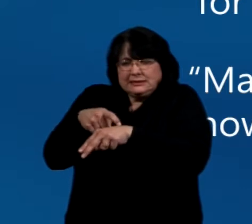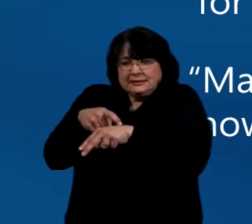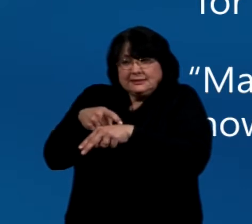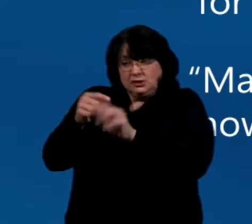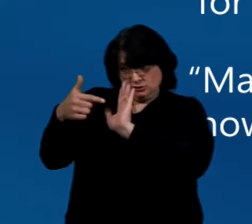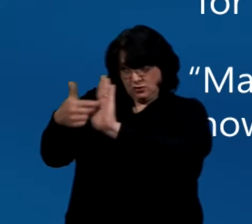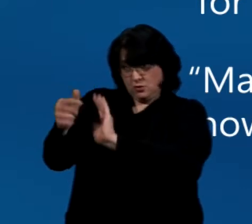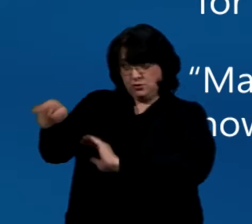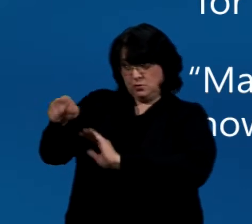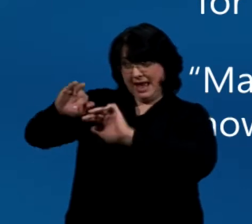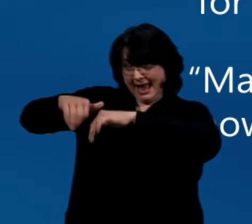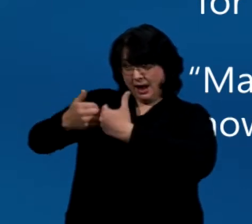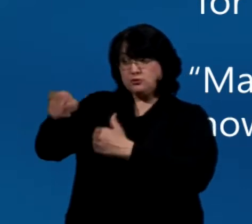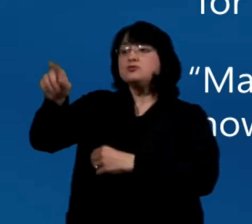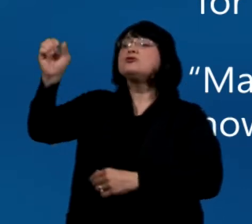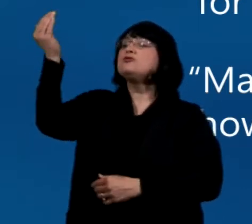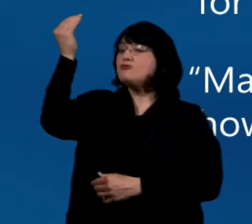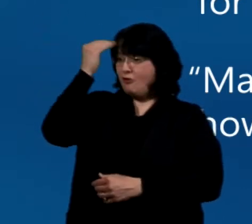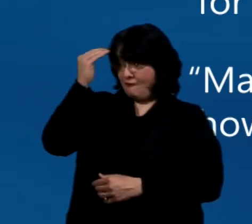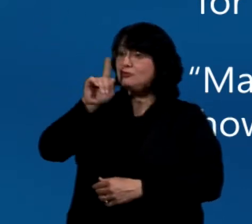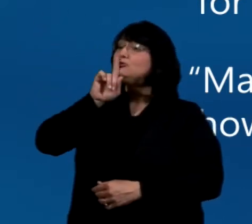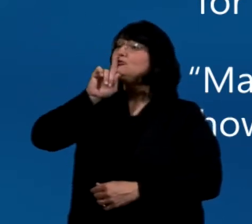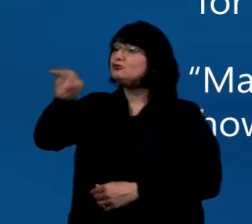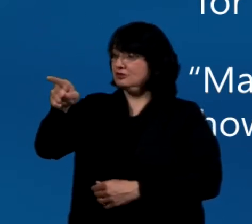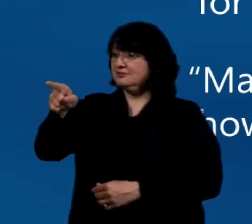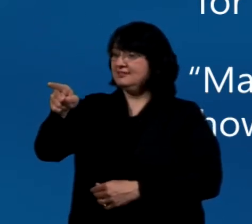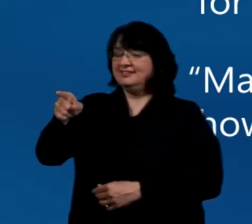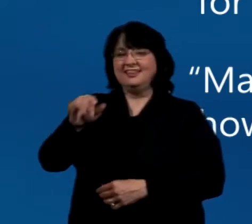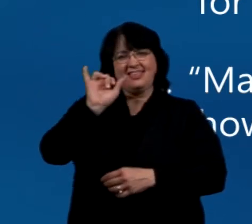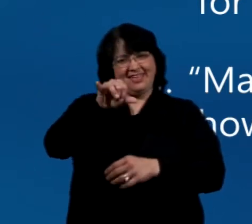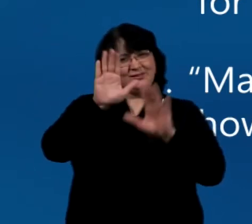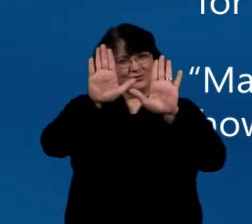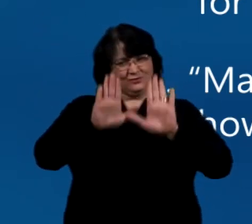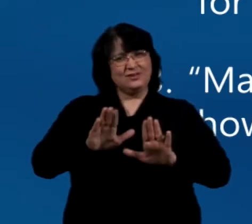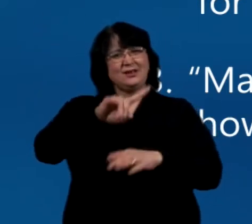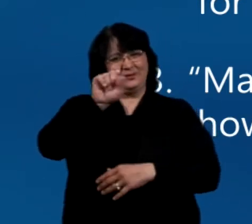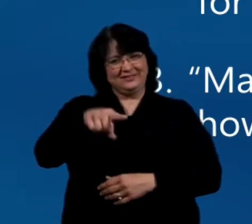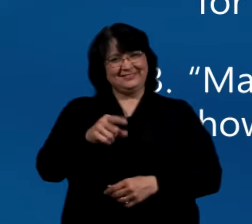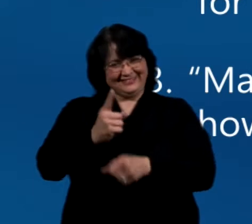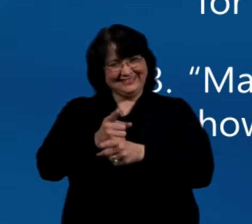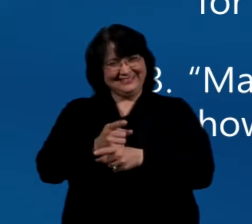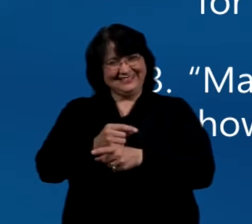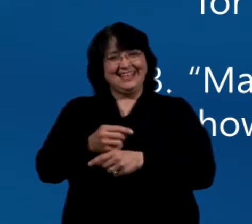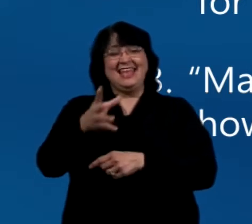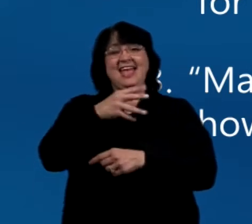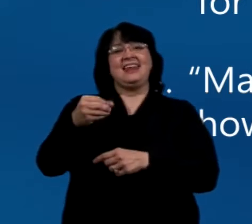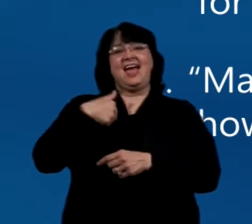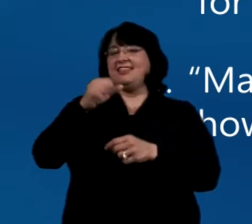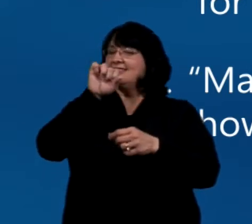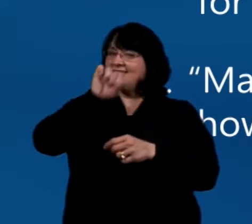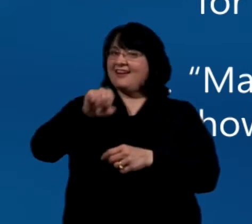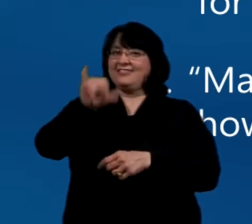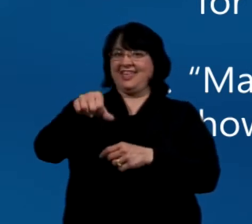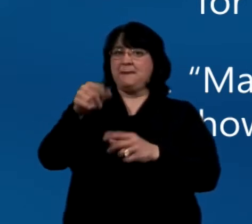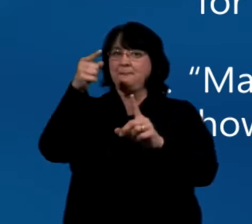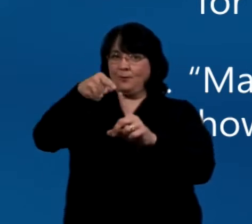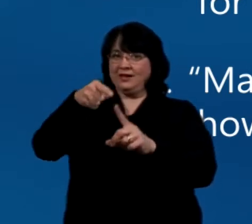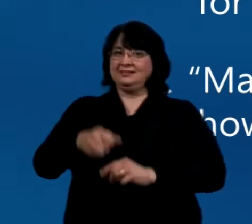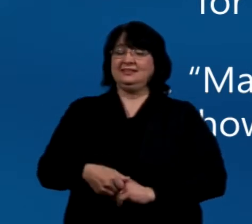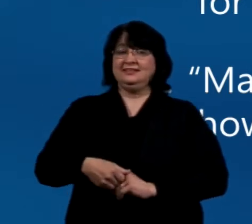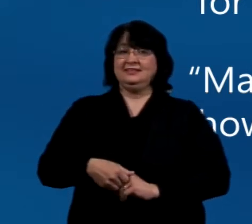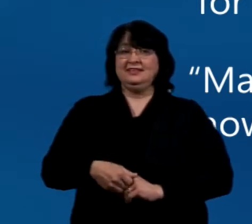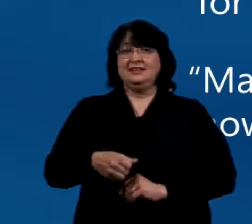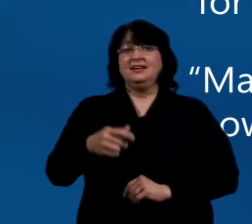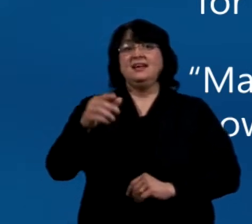and show you how you can know for sure? Ain't that a great question? I love getting to that point. At this